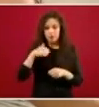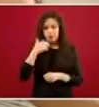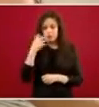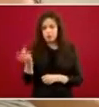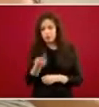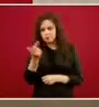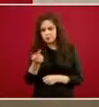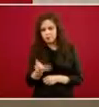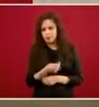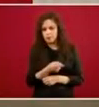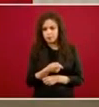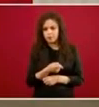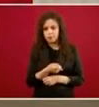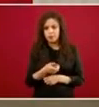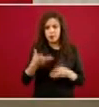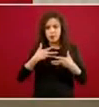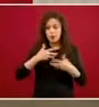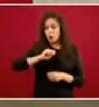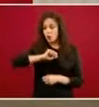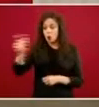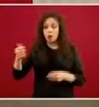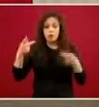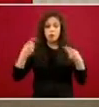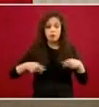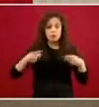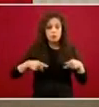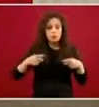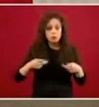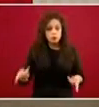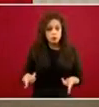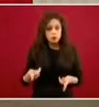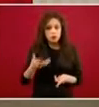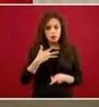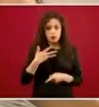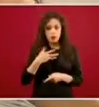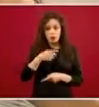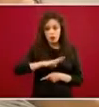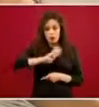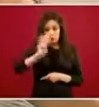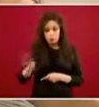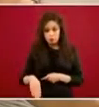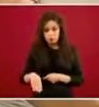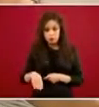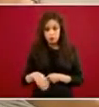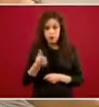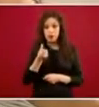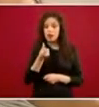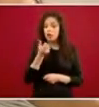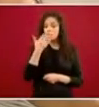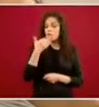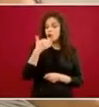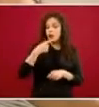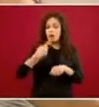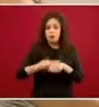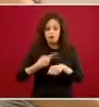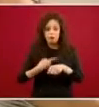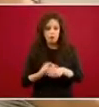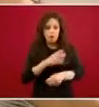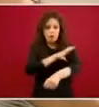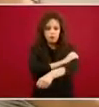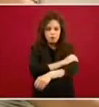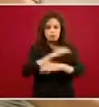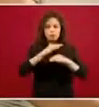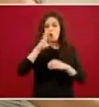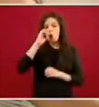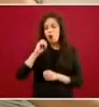know, is there, because you've reiterated that the deaths always present